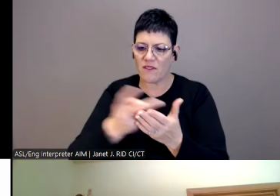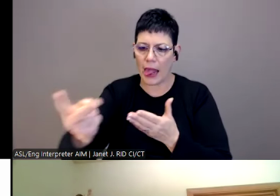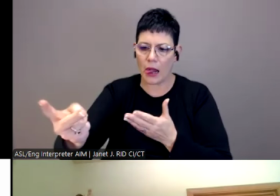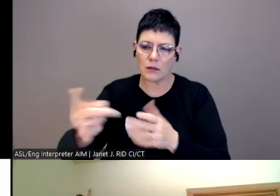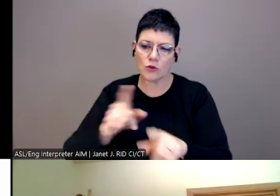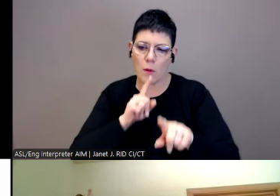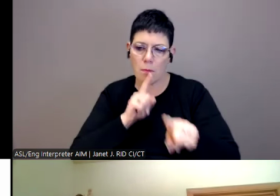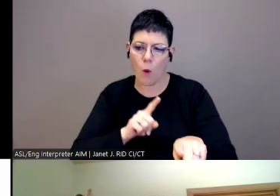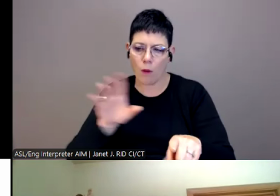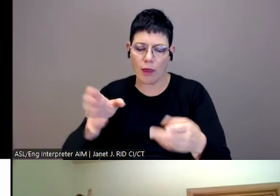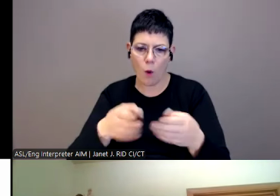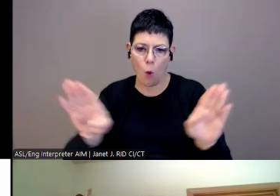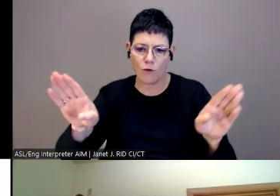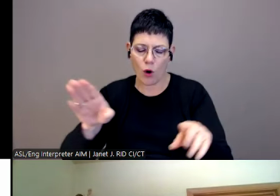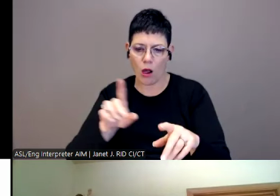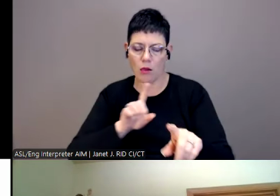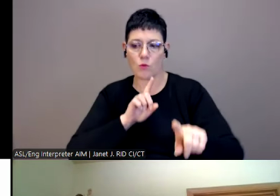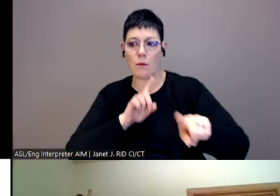yeah.